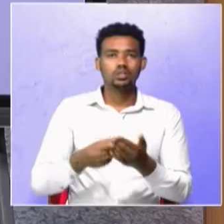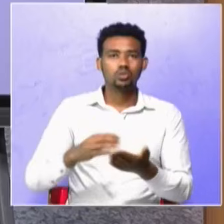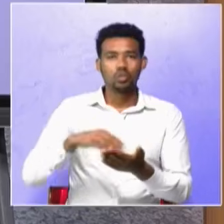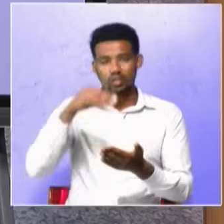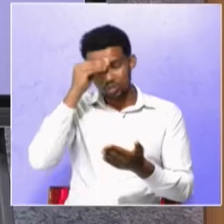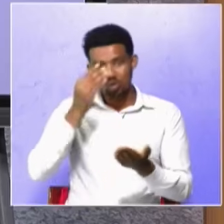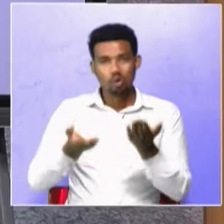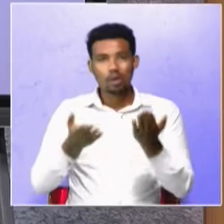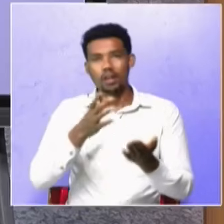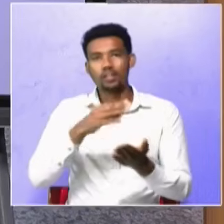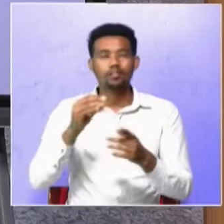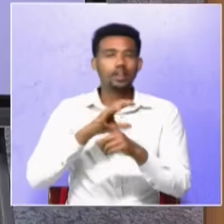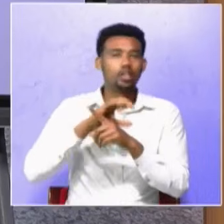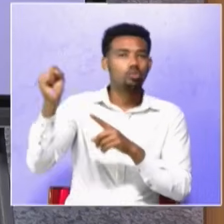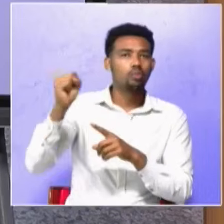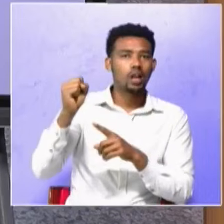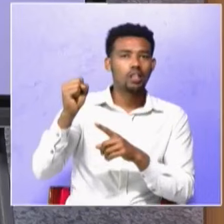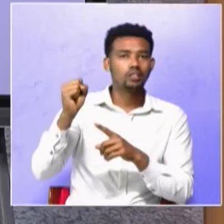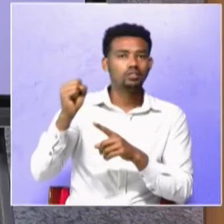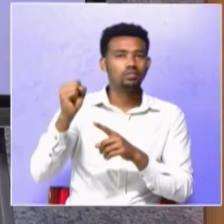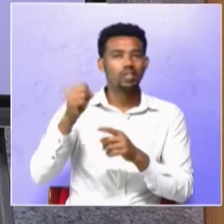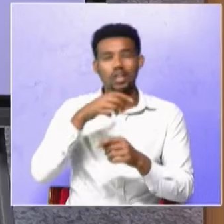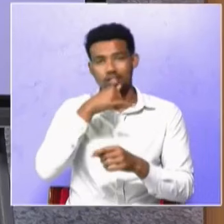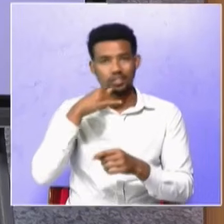So students, what is adjective?